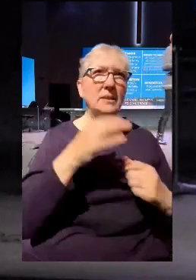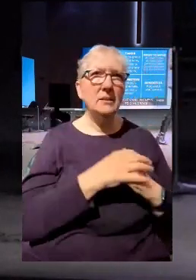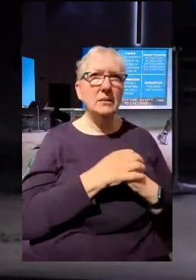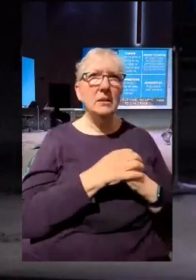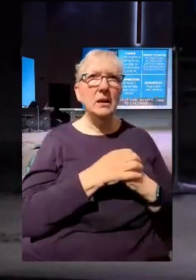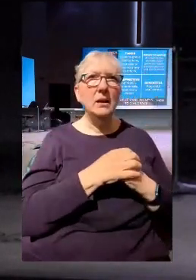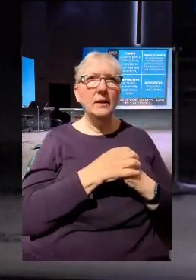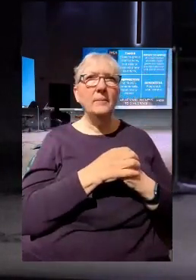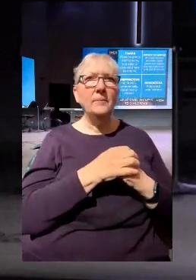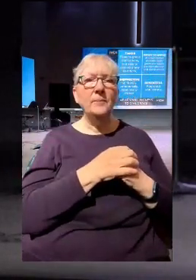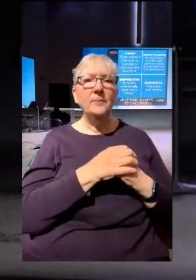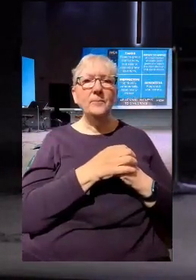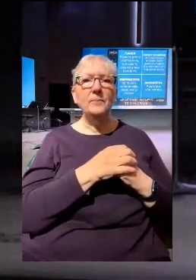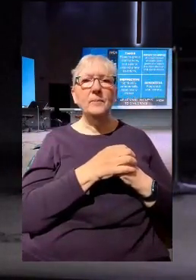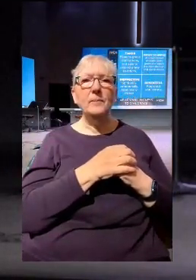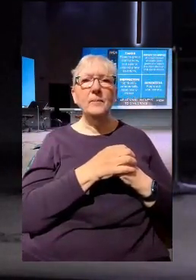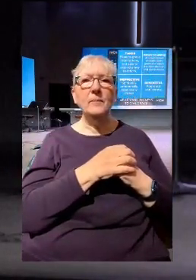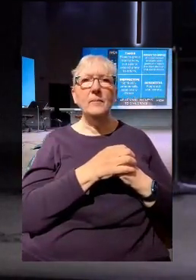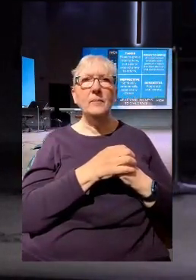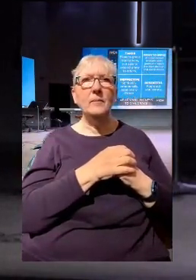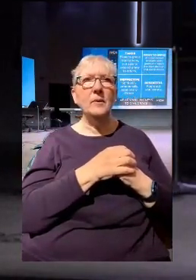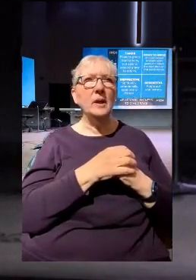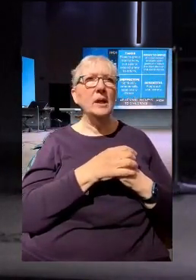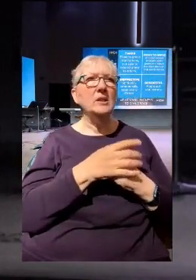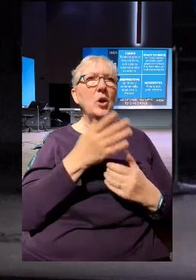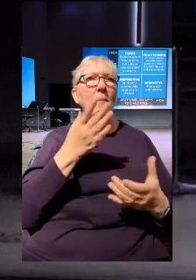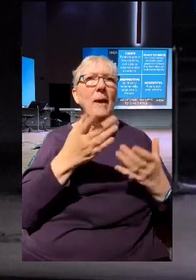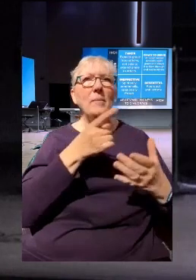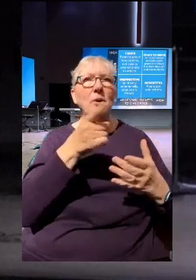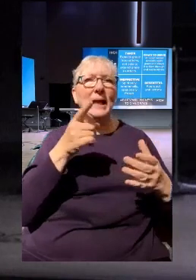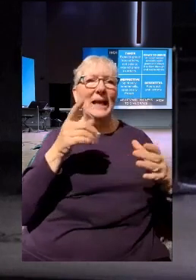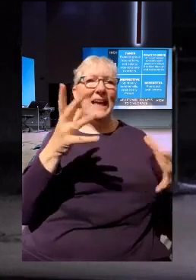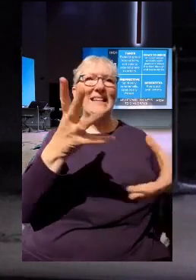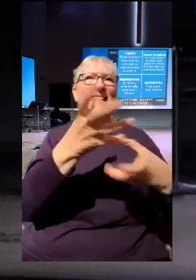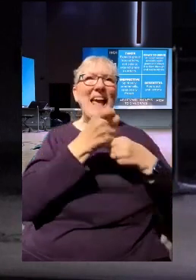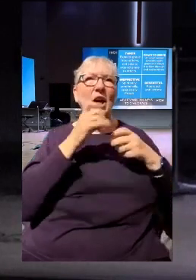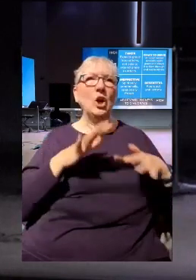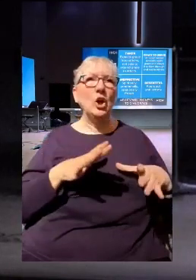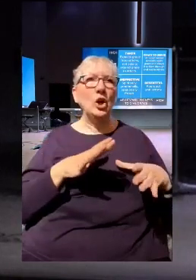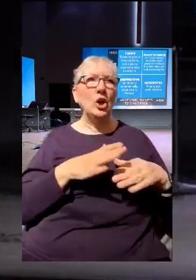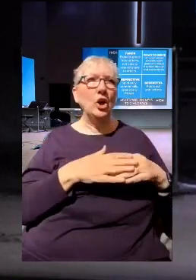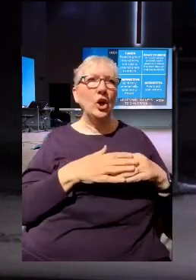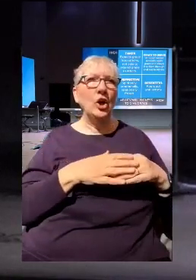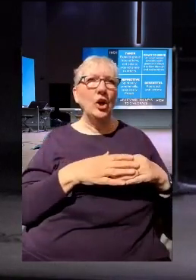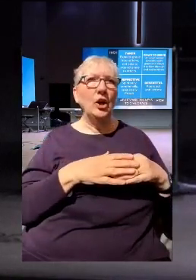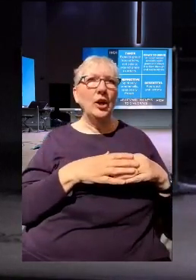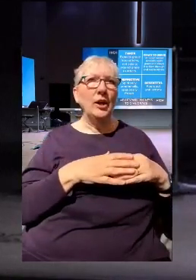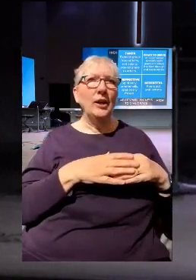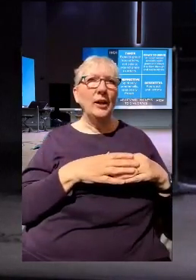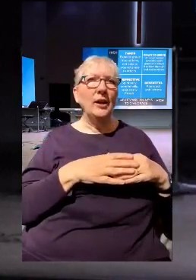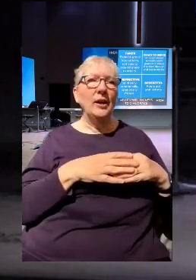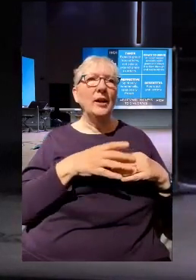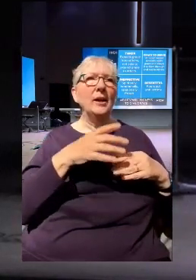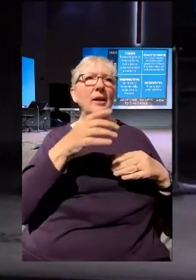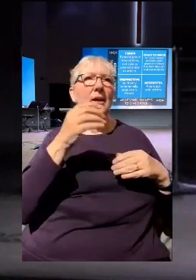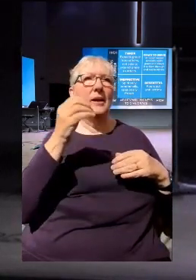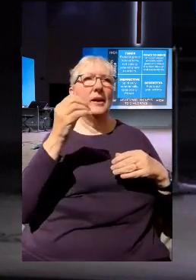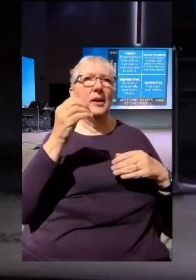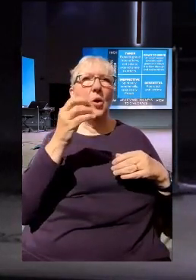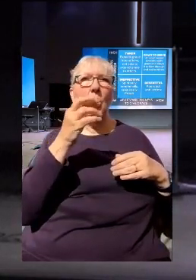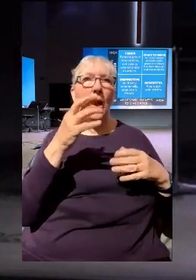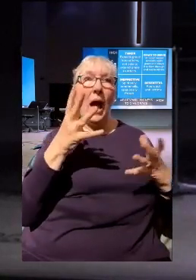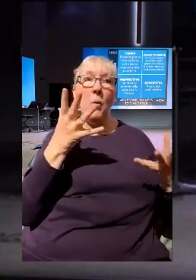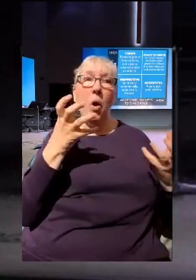feel like maybe you're a taker? That's kind of a harsh word to use. I couldn't come up with another one. But you're always like, I want the